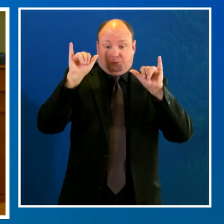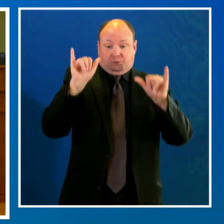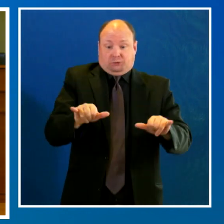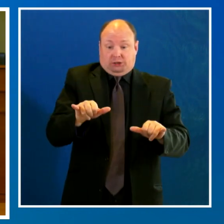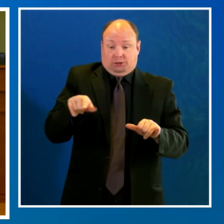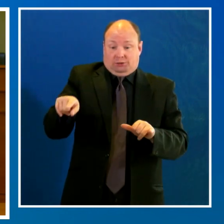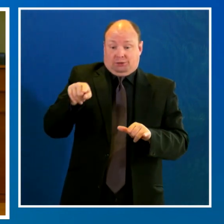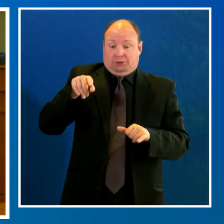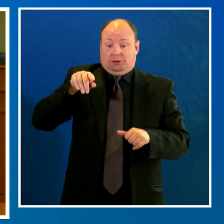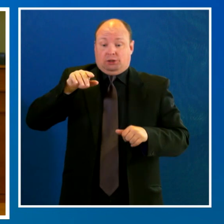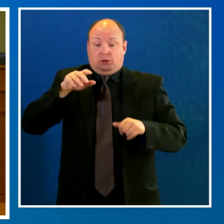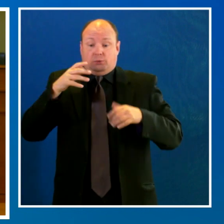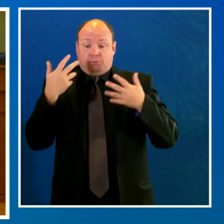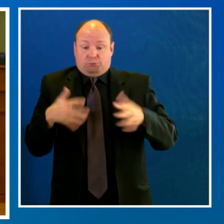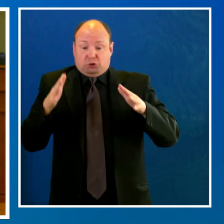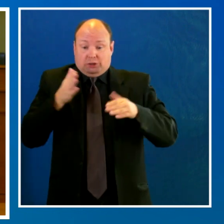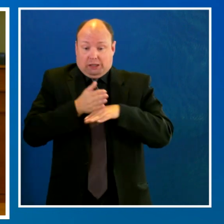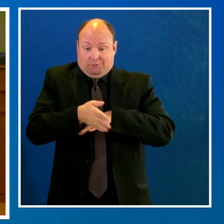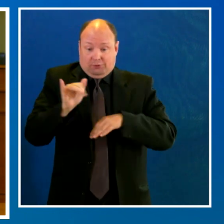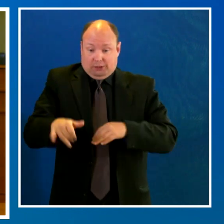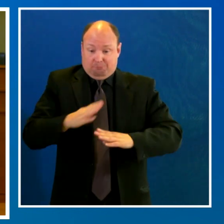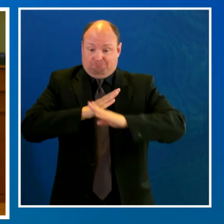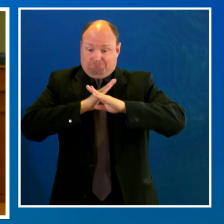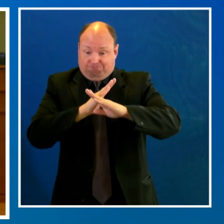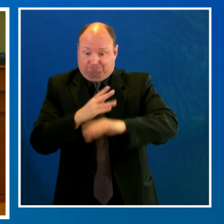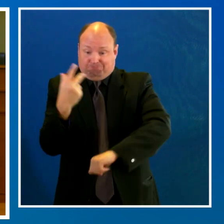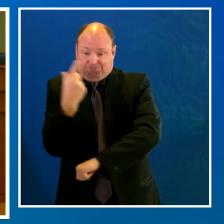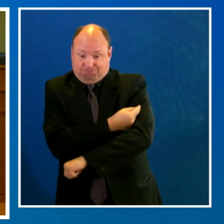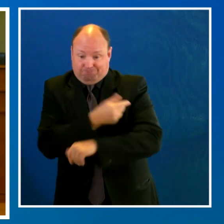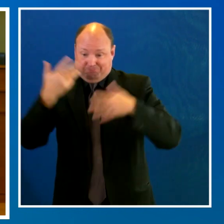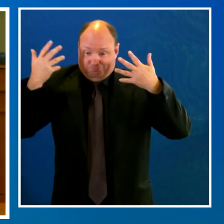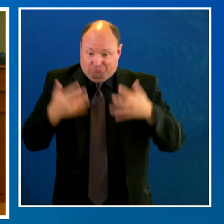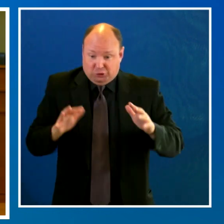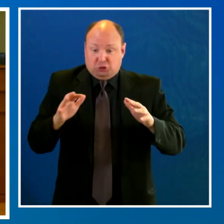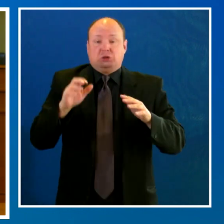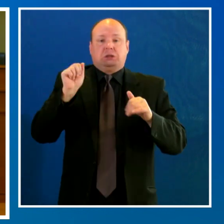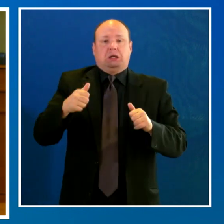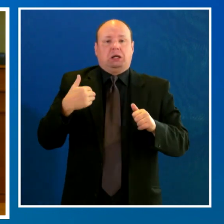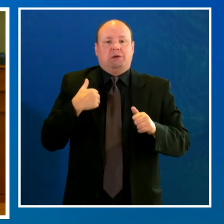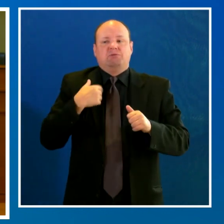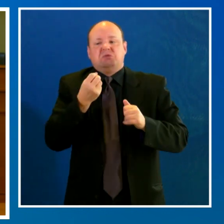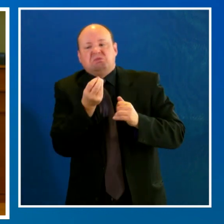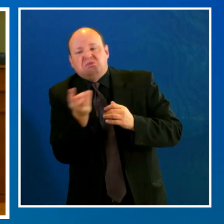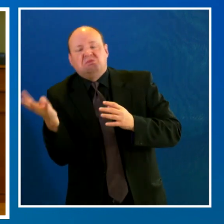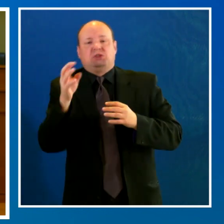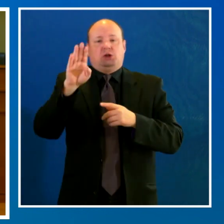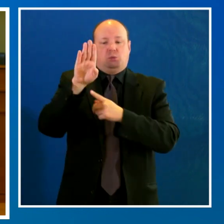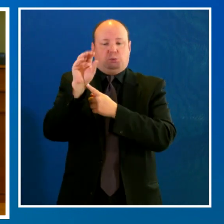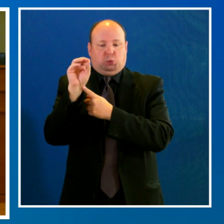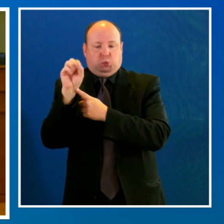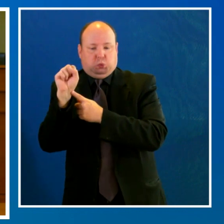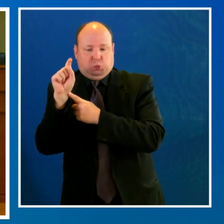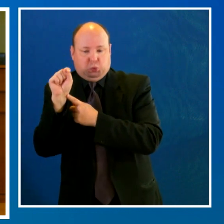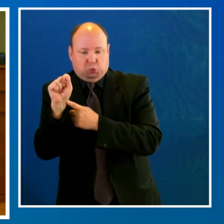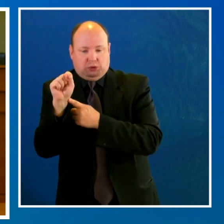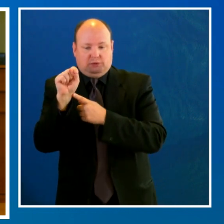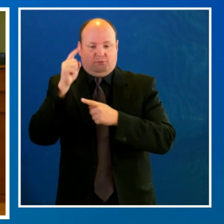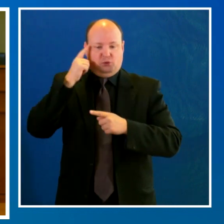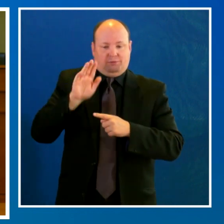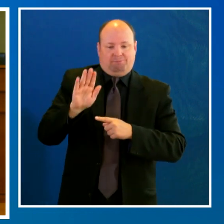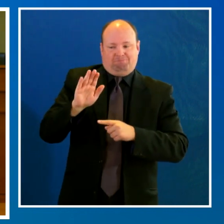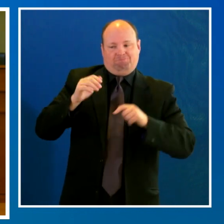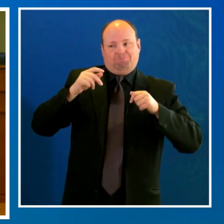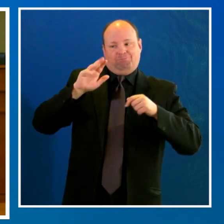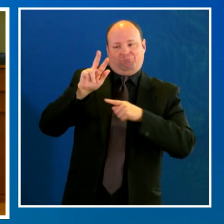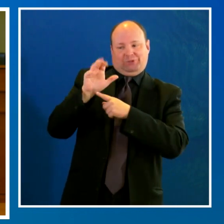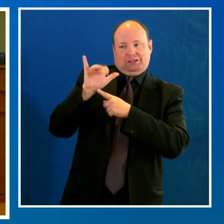While 1 dose does offer some protection, completing the series boosts the vaccine's